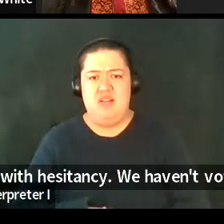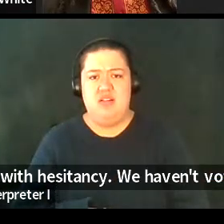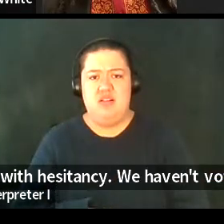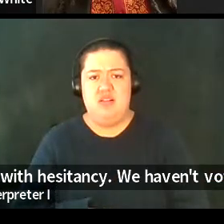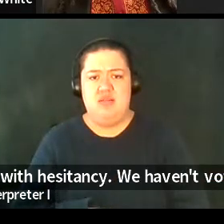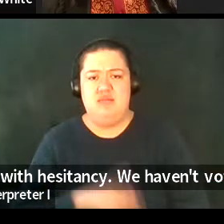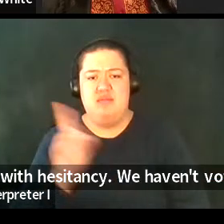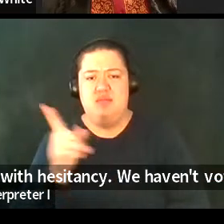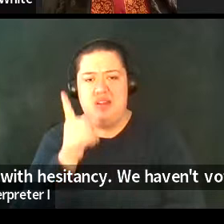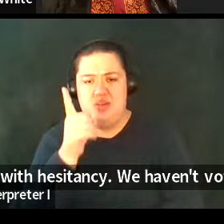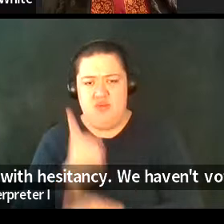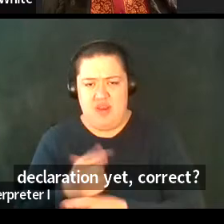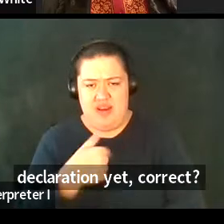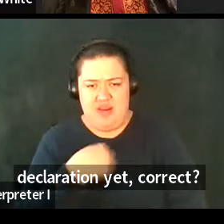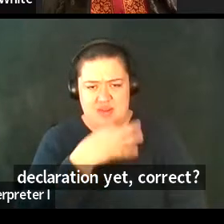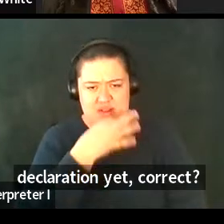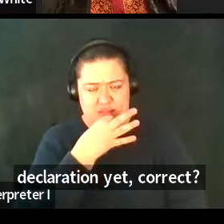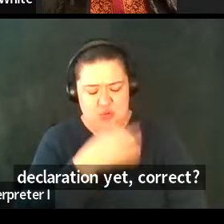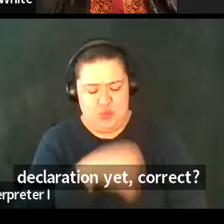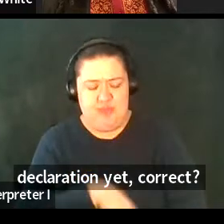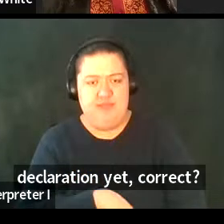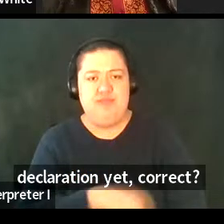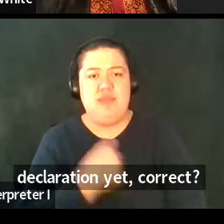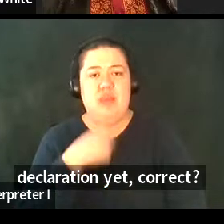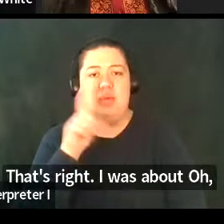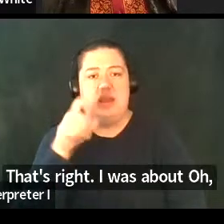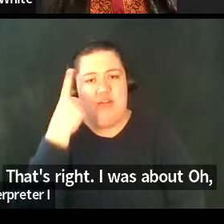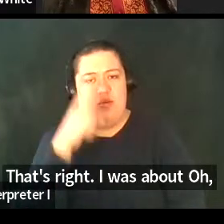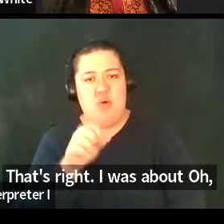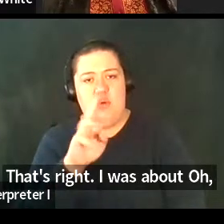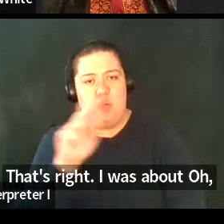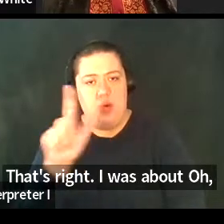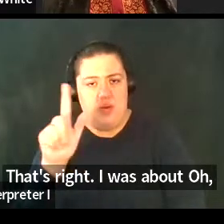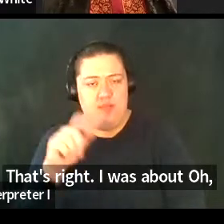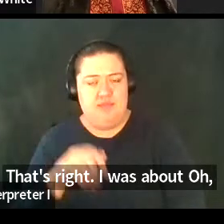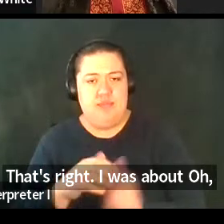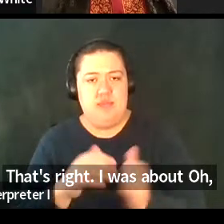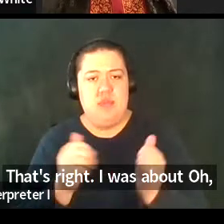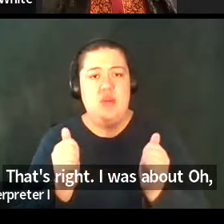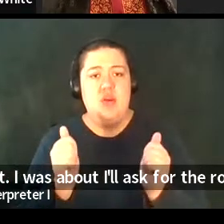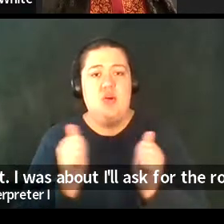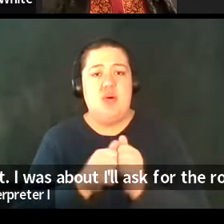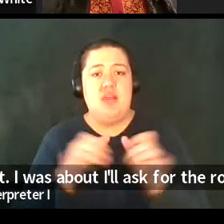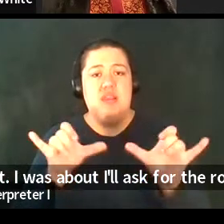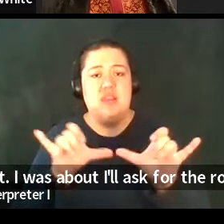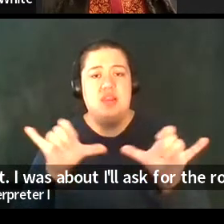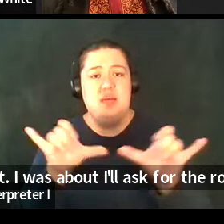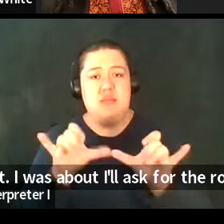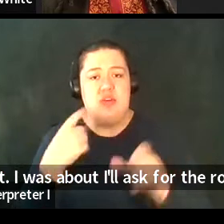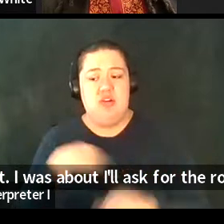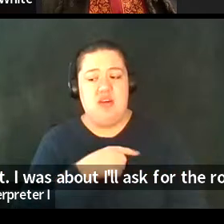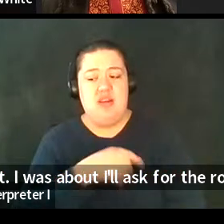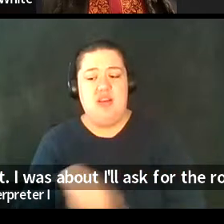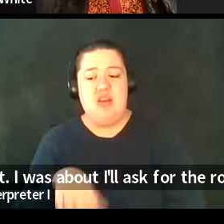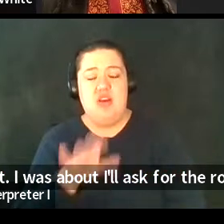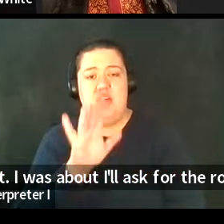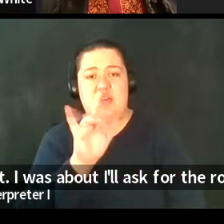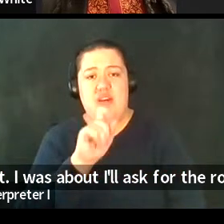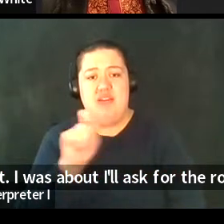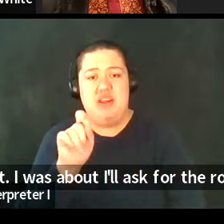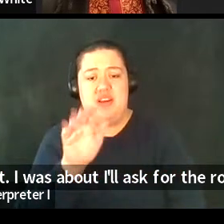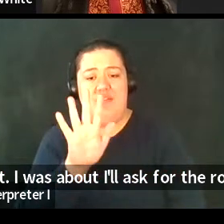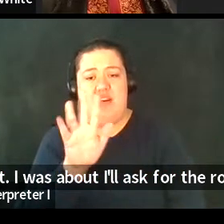That's right. I was about to. I'll ask for the roll. All right, the measure before us is PR